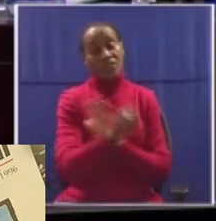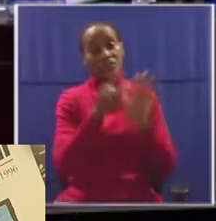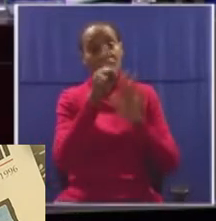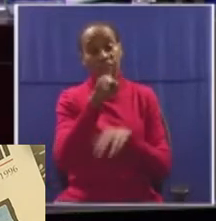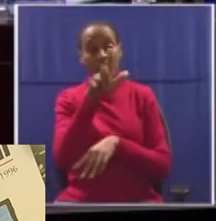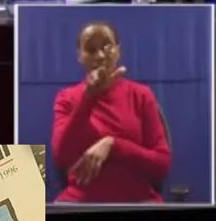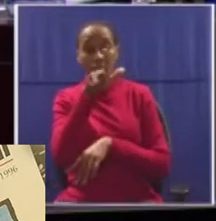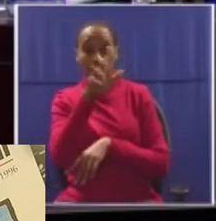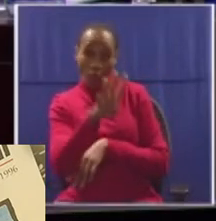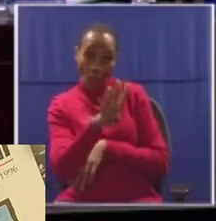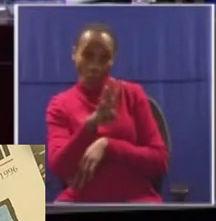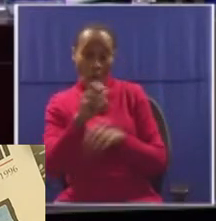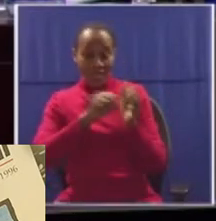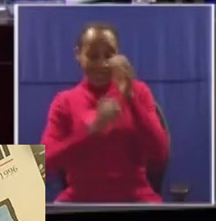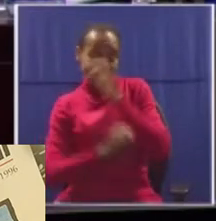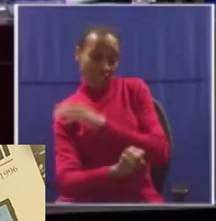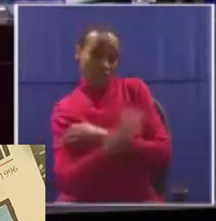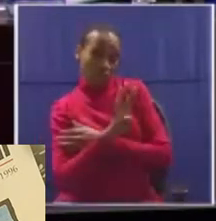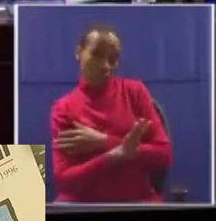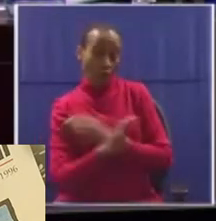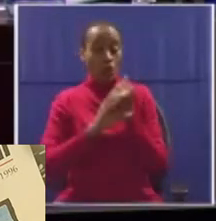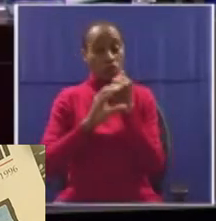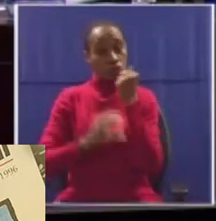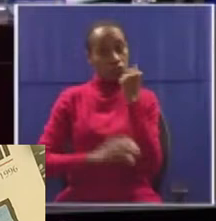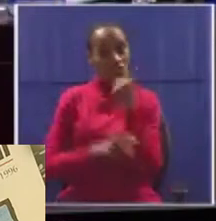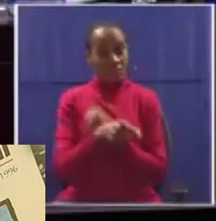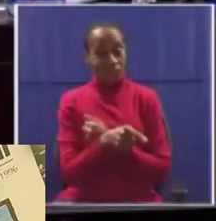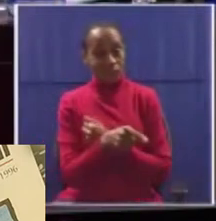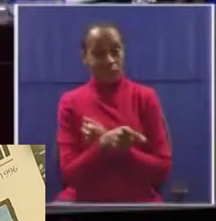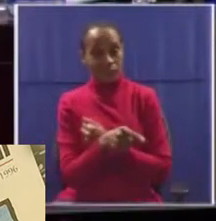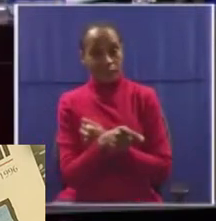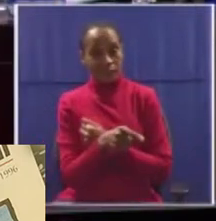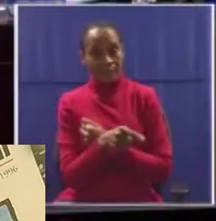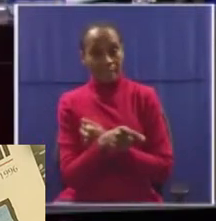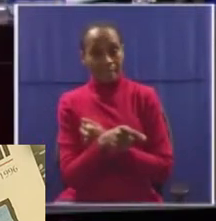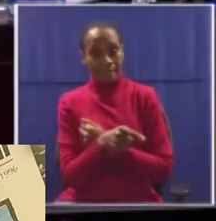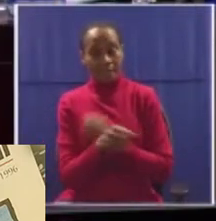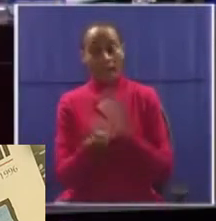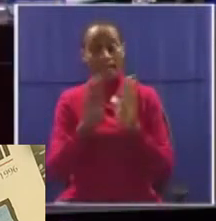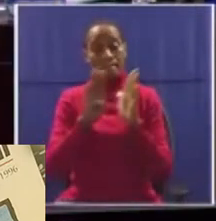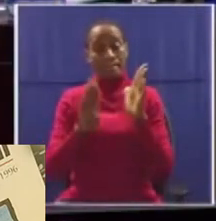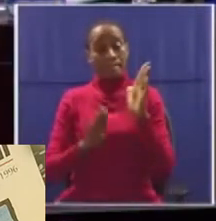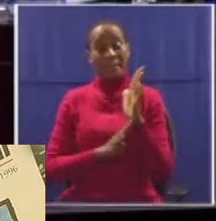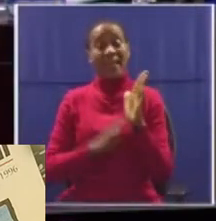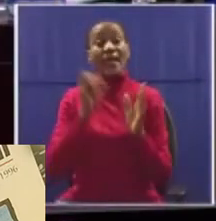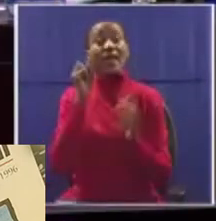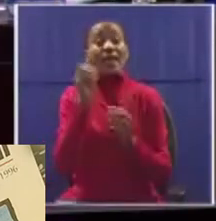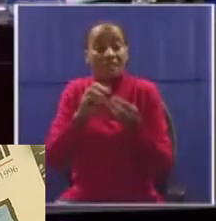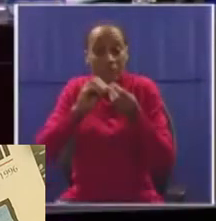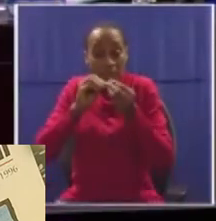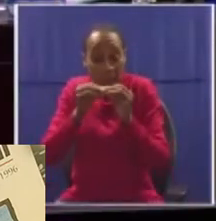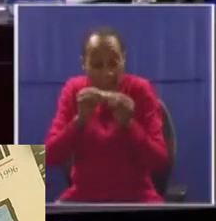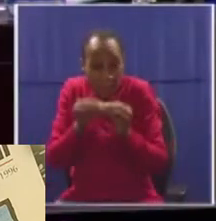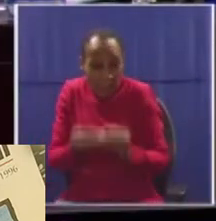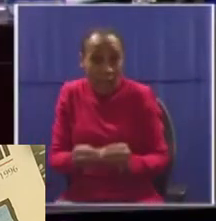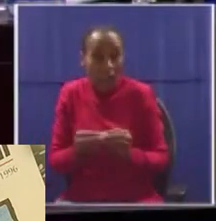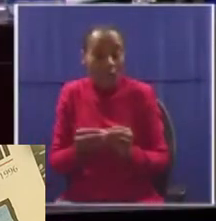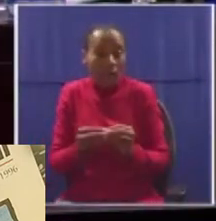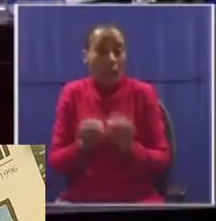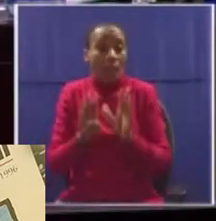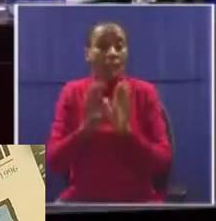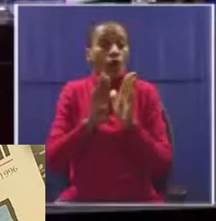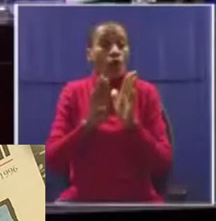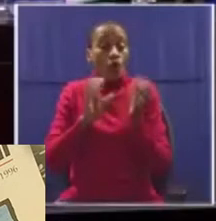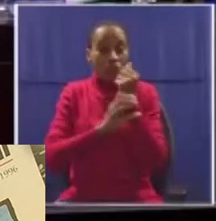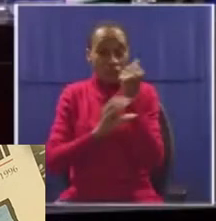74 subsection 4 of The Constitution a bill that amends the Constitution may not